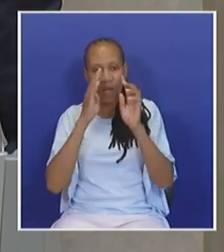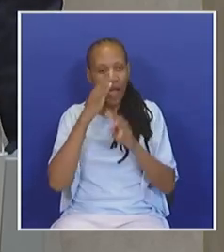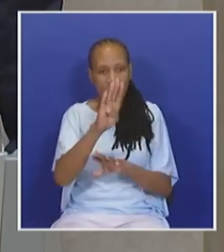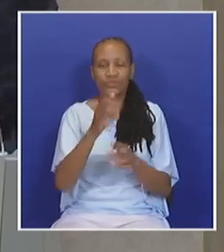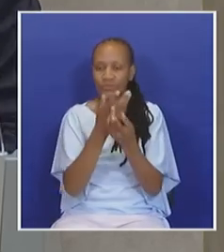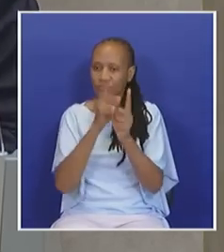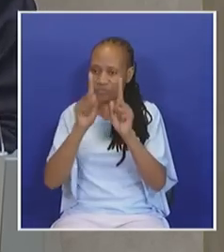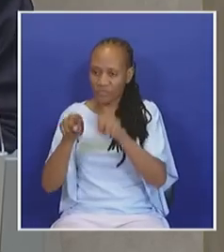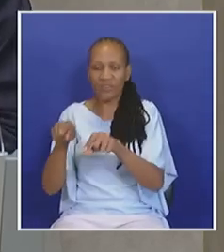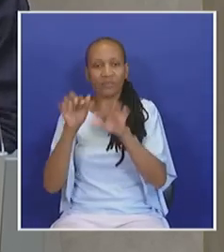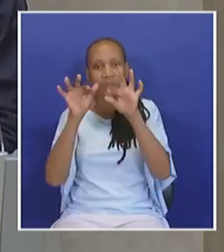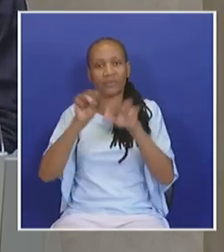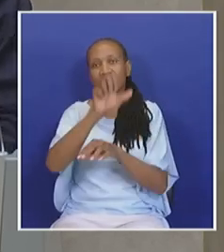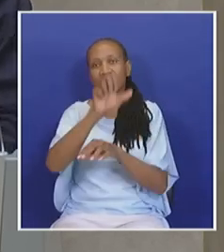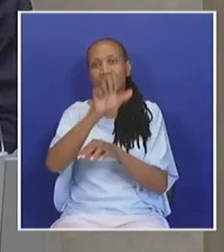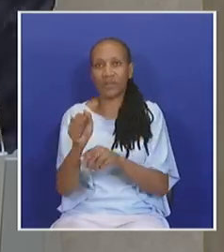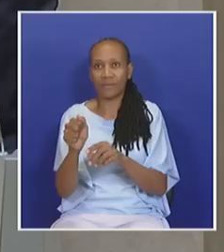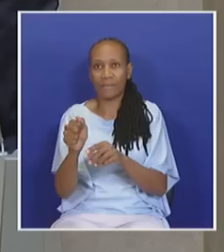as this